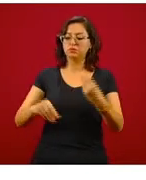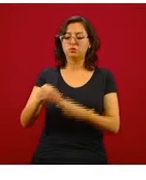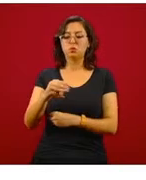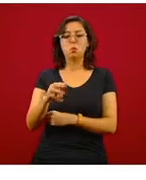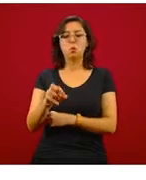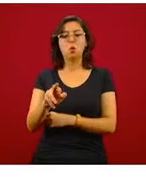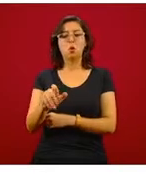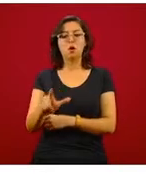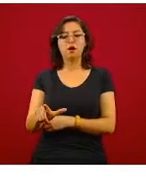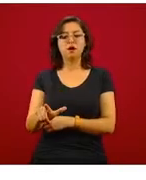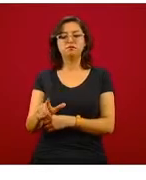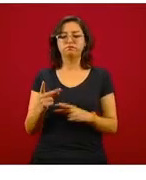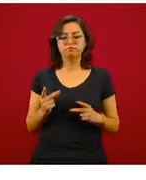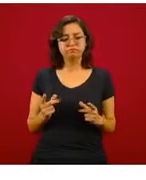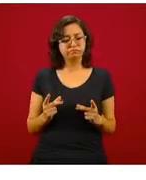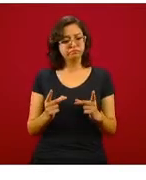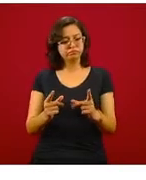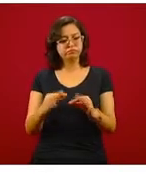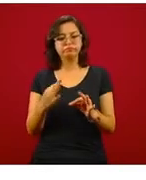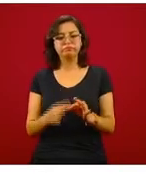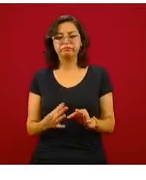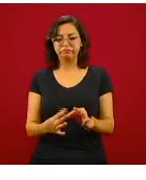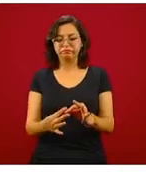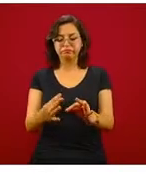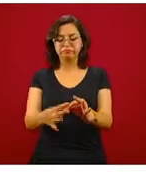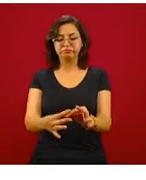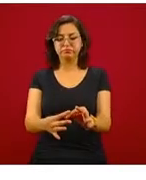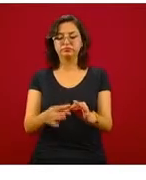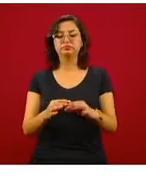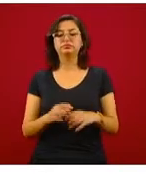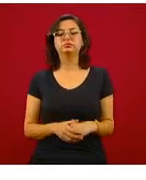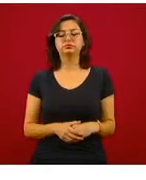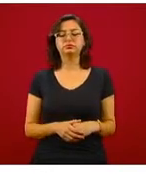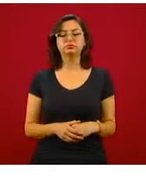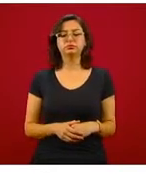a moral economy with productive efficiency.